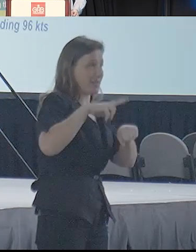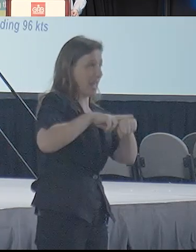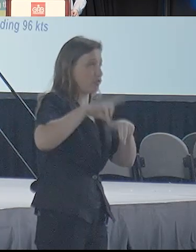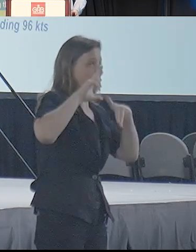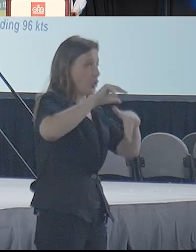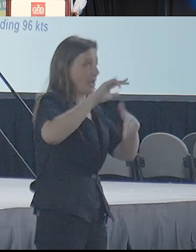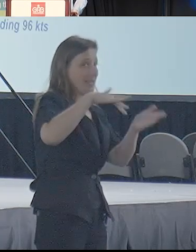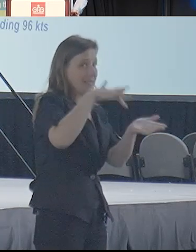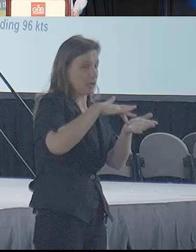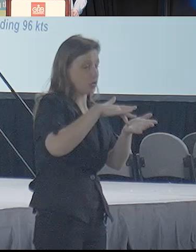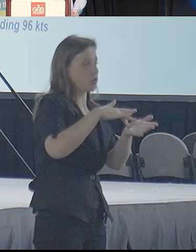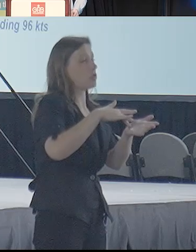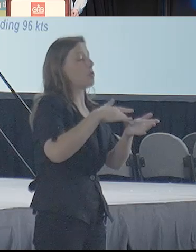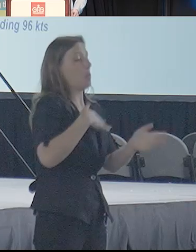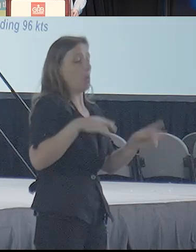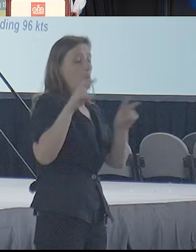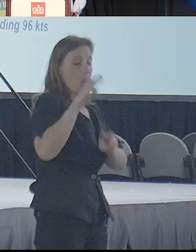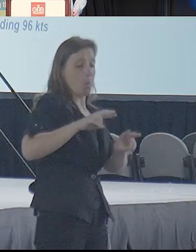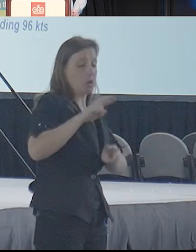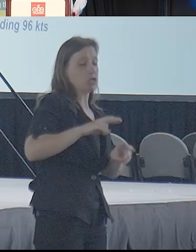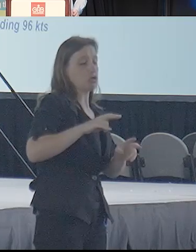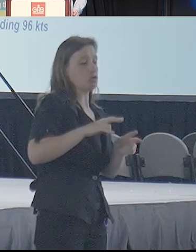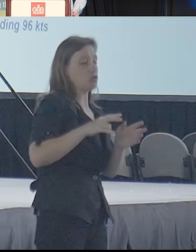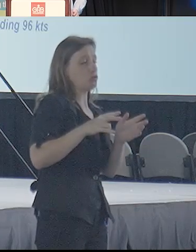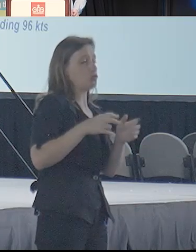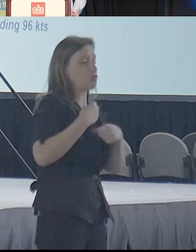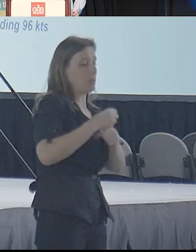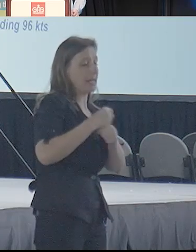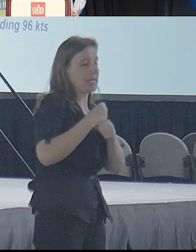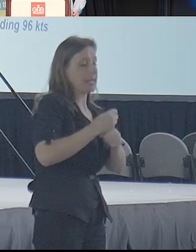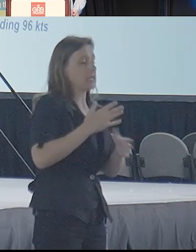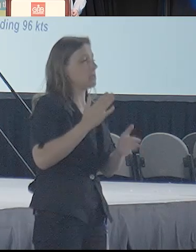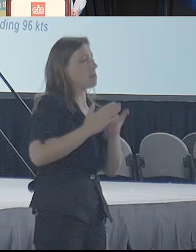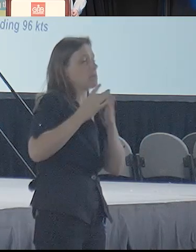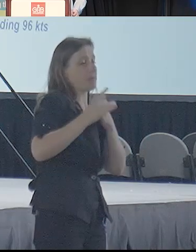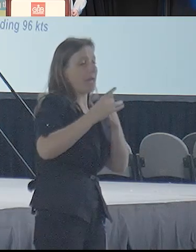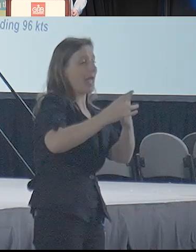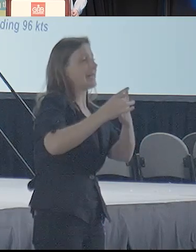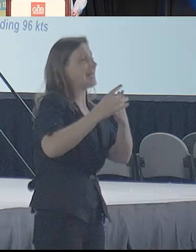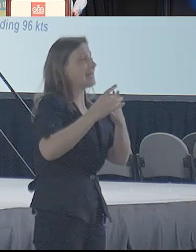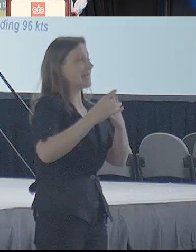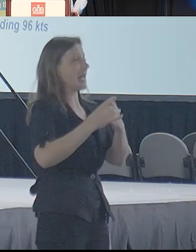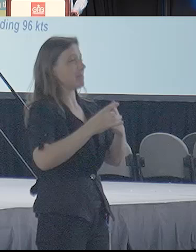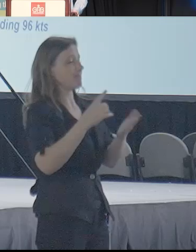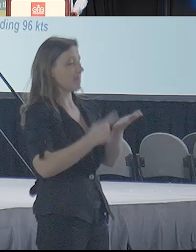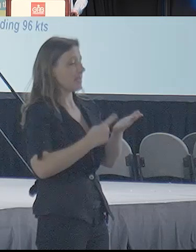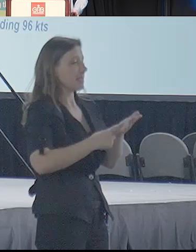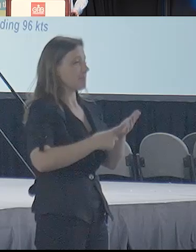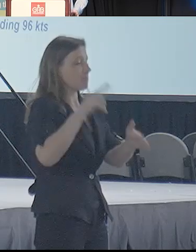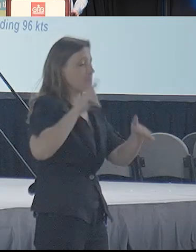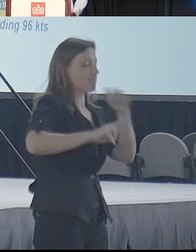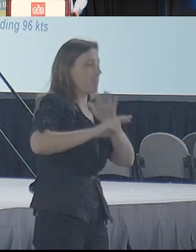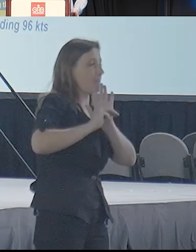Center that has been looking at generating some probabilistic guidance in a new version of the probability model that can actually give us